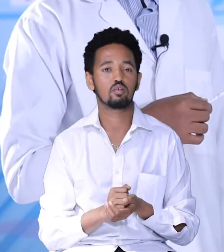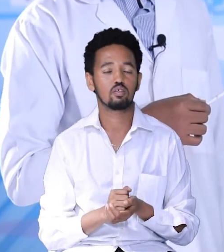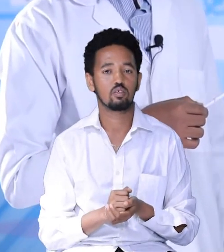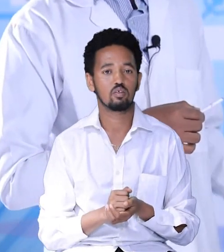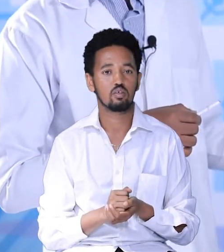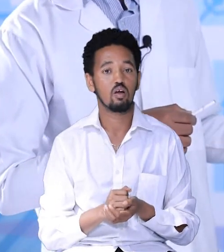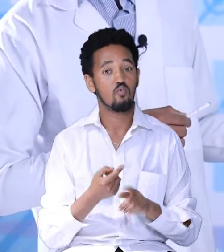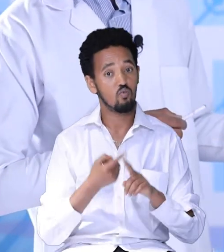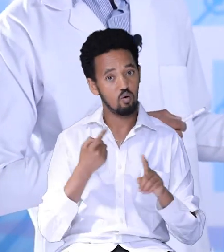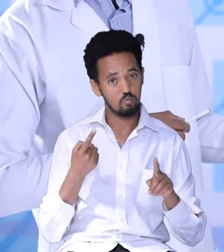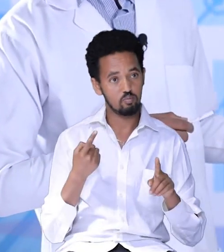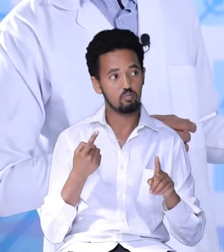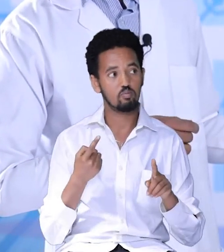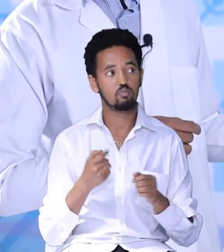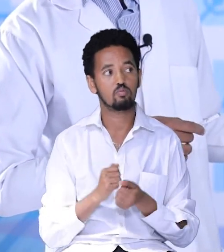from